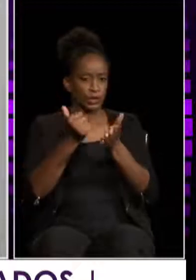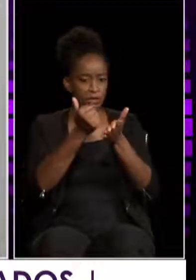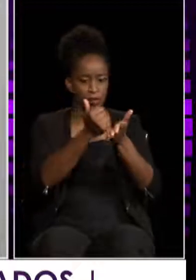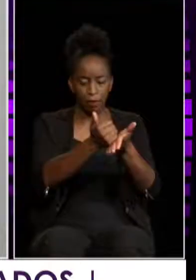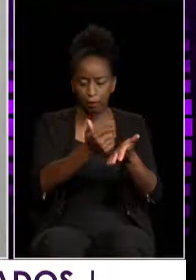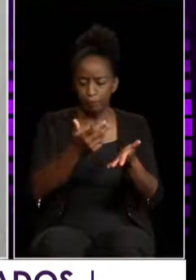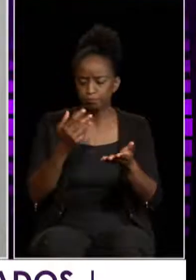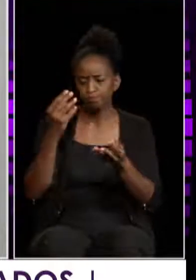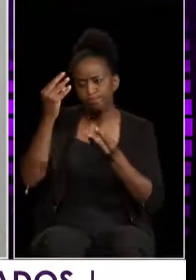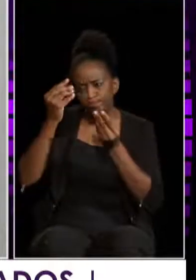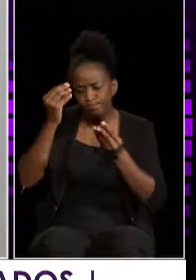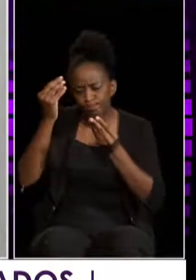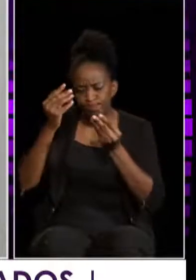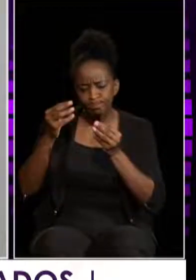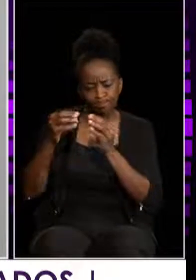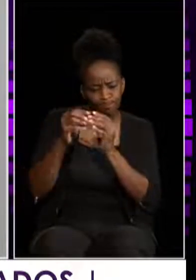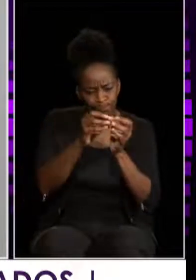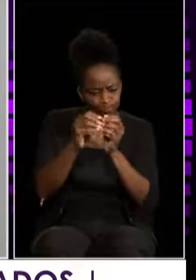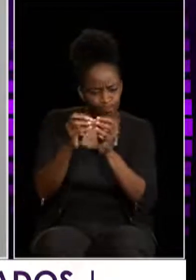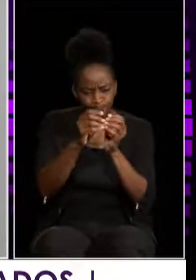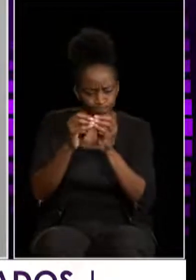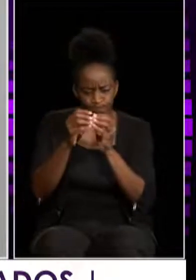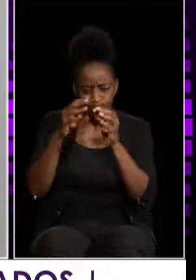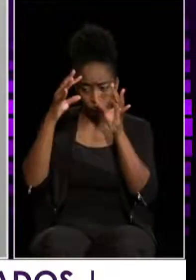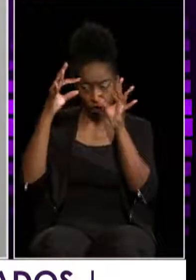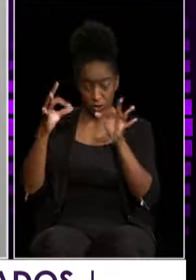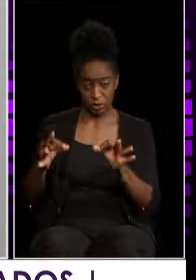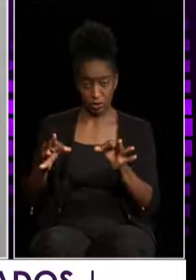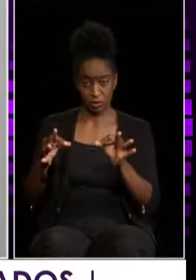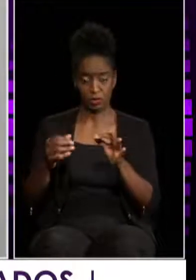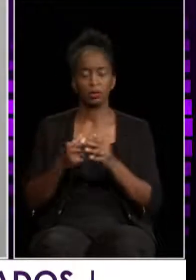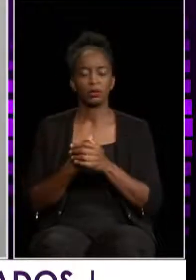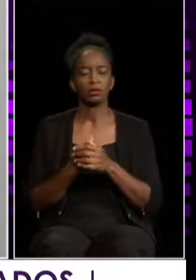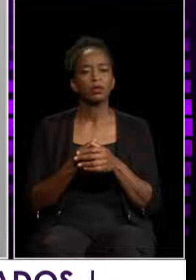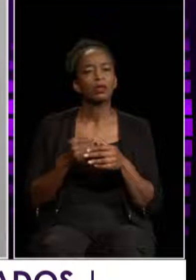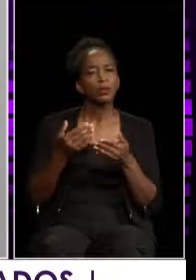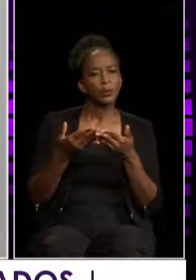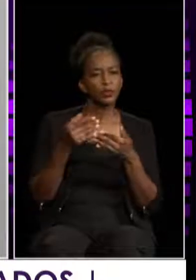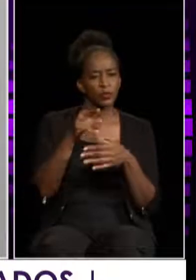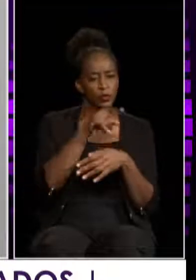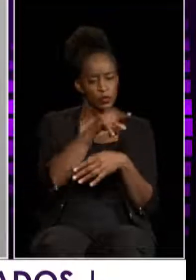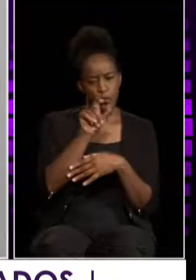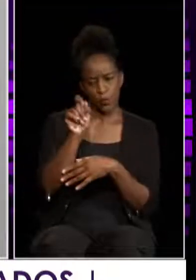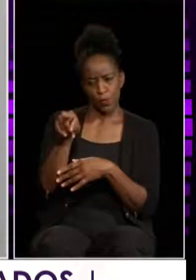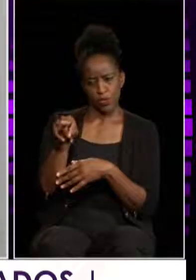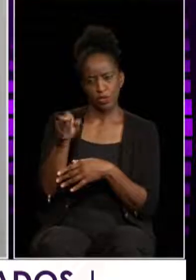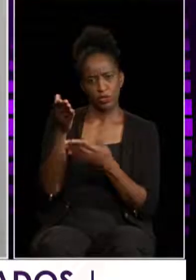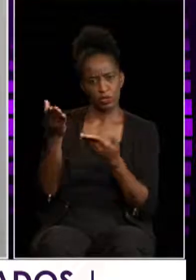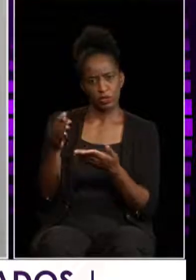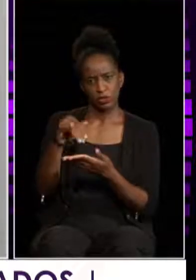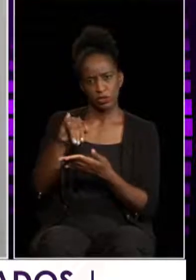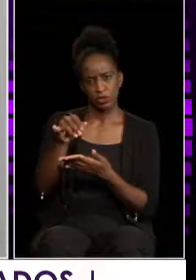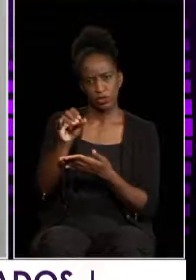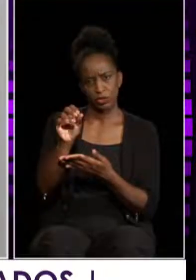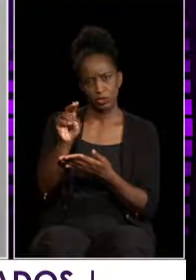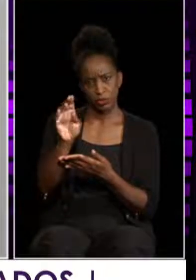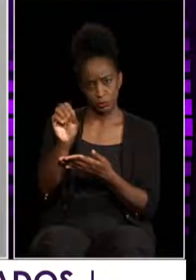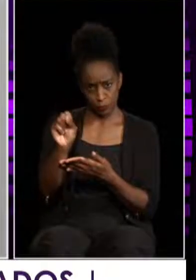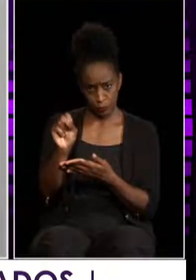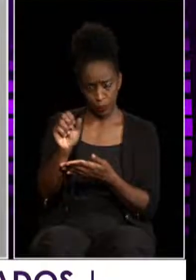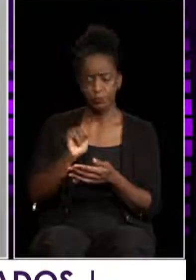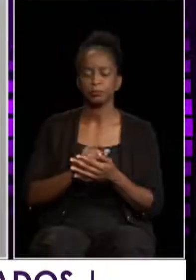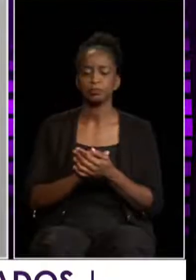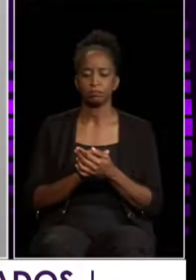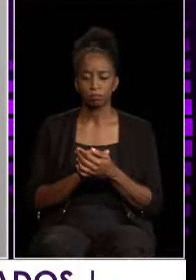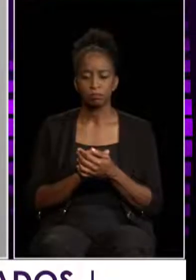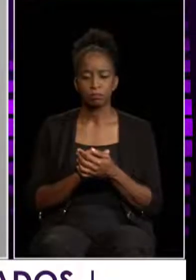just tap back to the question that you would have asked Ms. Jones, is in the community, for sure, in discussing with my colleagues